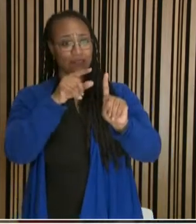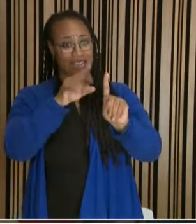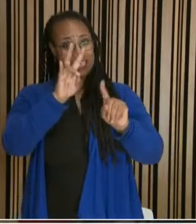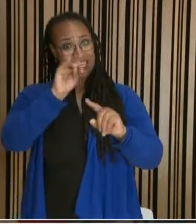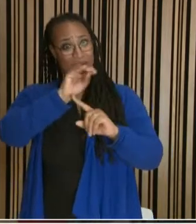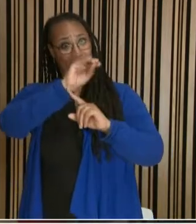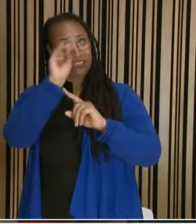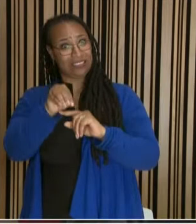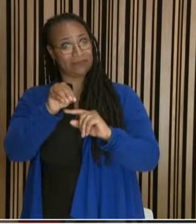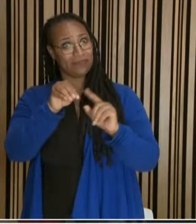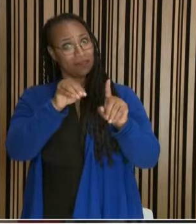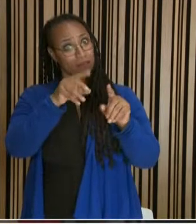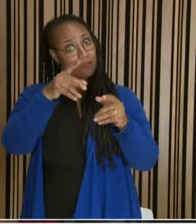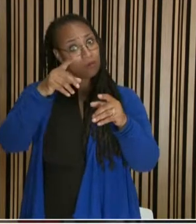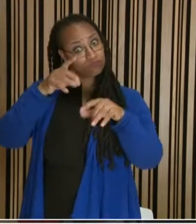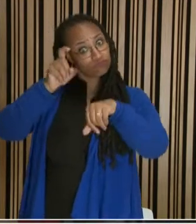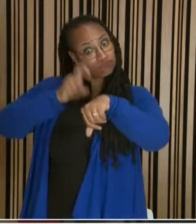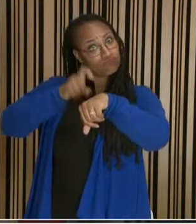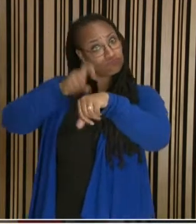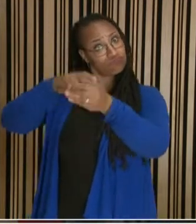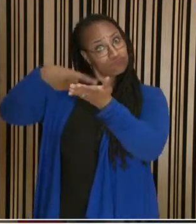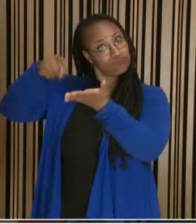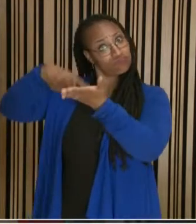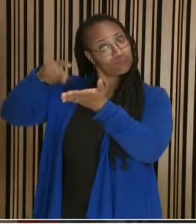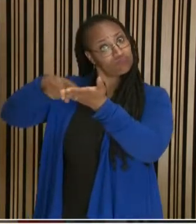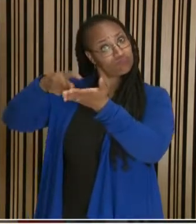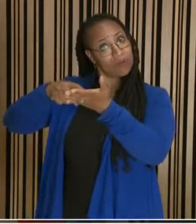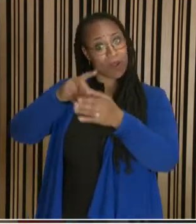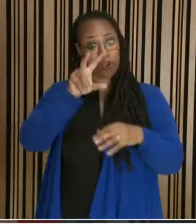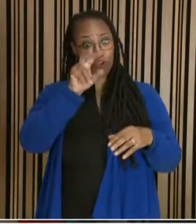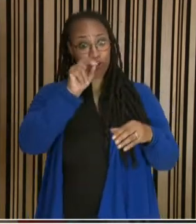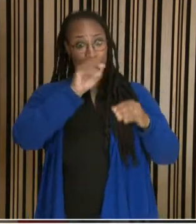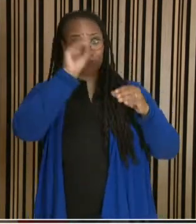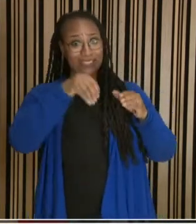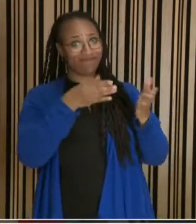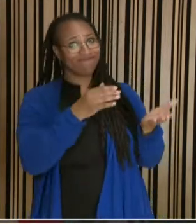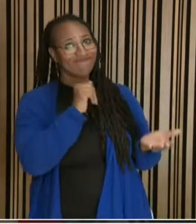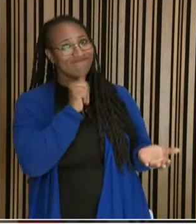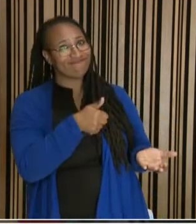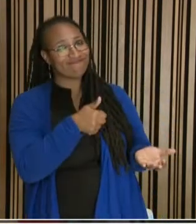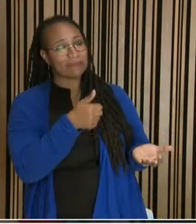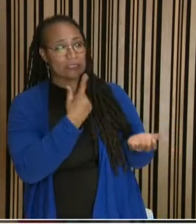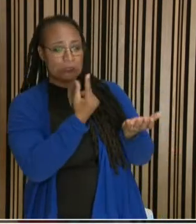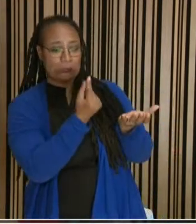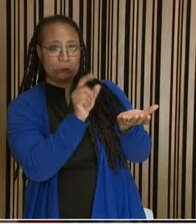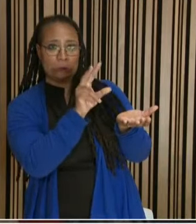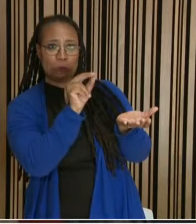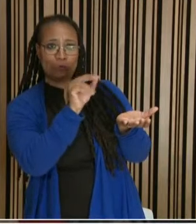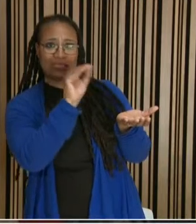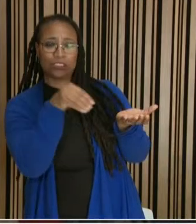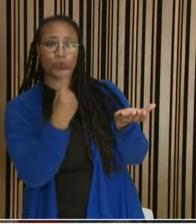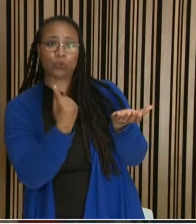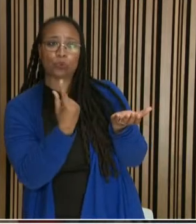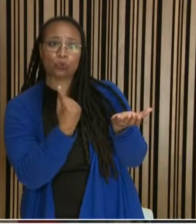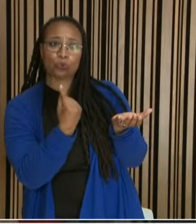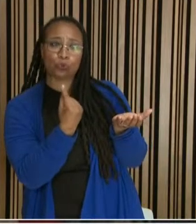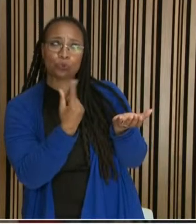bad. But we also have to figure out how we address the scofflaws.